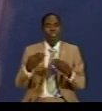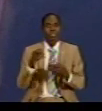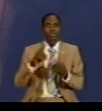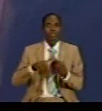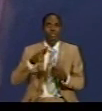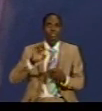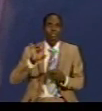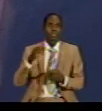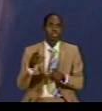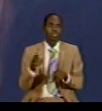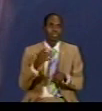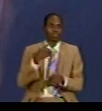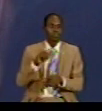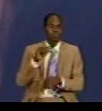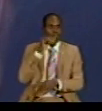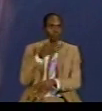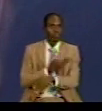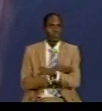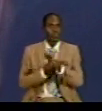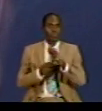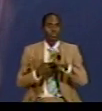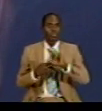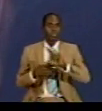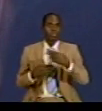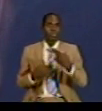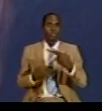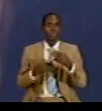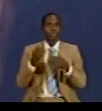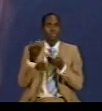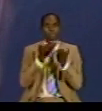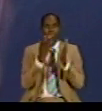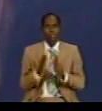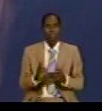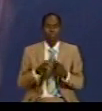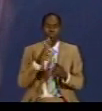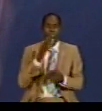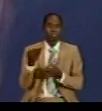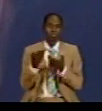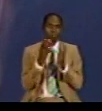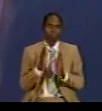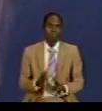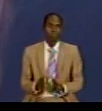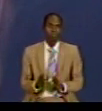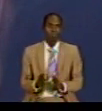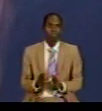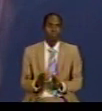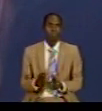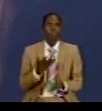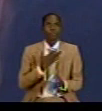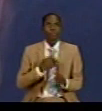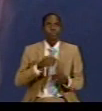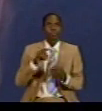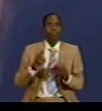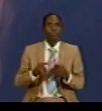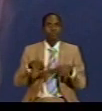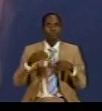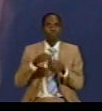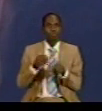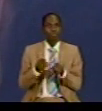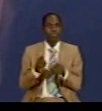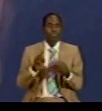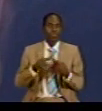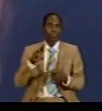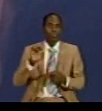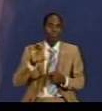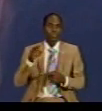Leah, and served with him yet 7 other years. And when the Lord saw that Leah was hated,